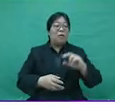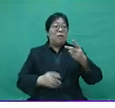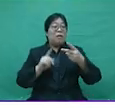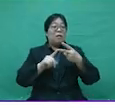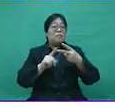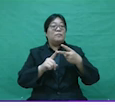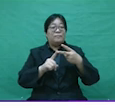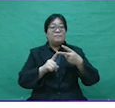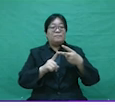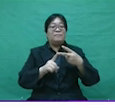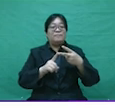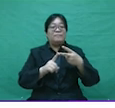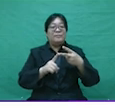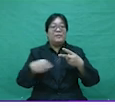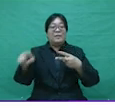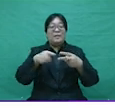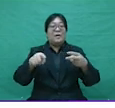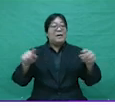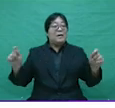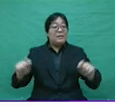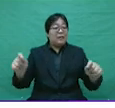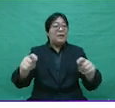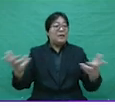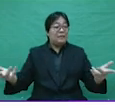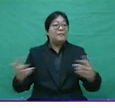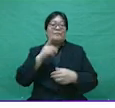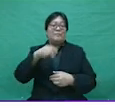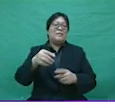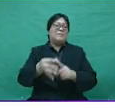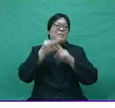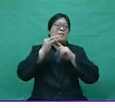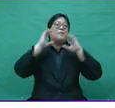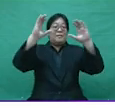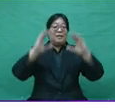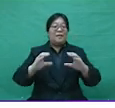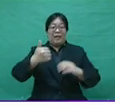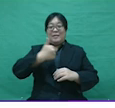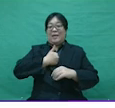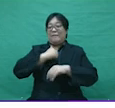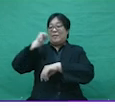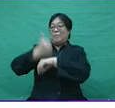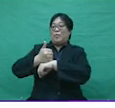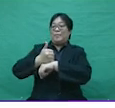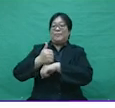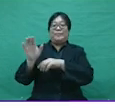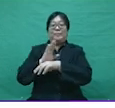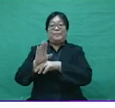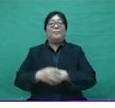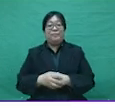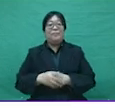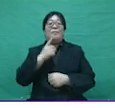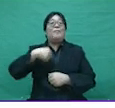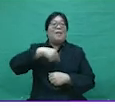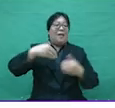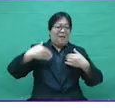The second big field of activity have been really these special measures for the self-employed.